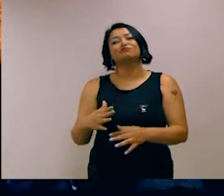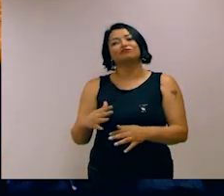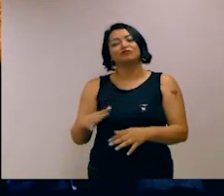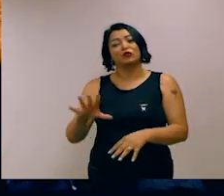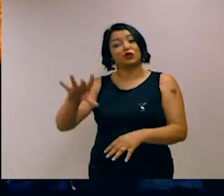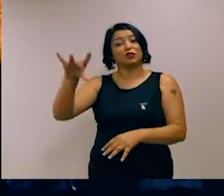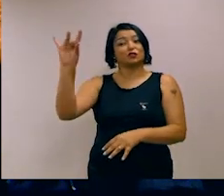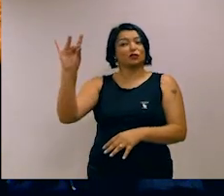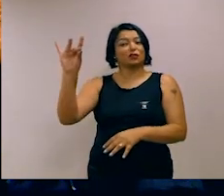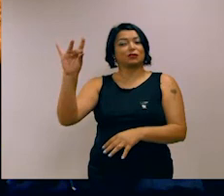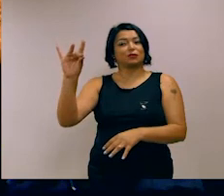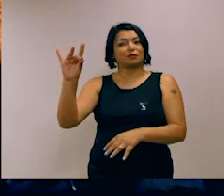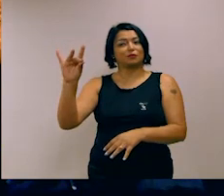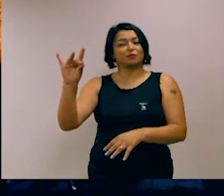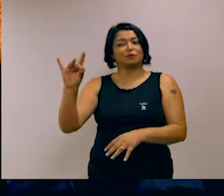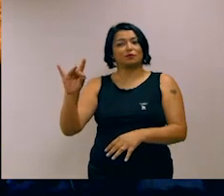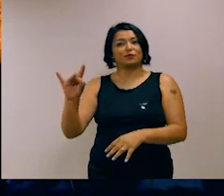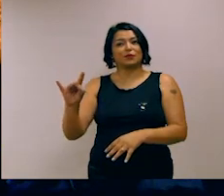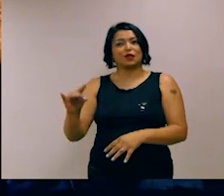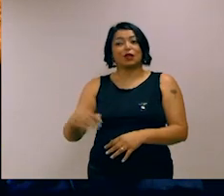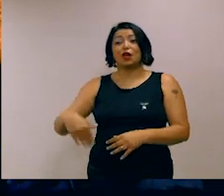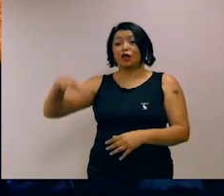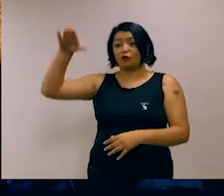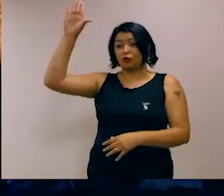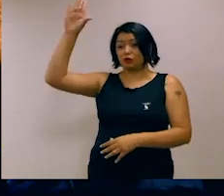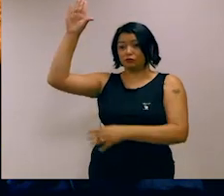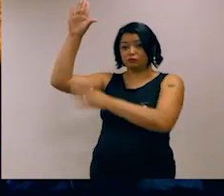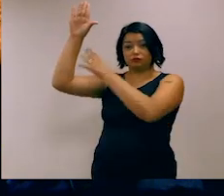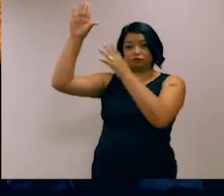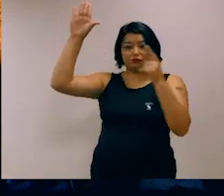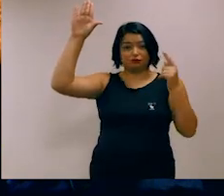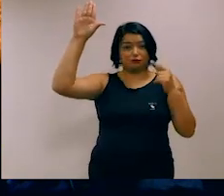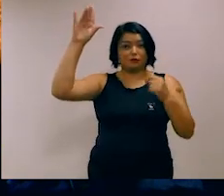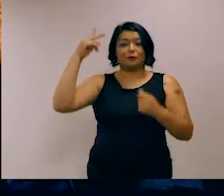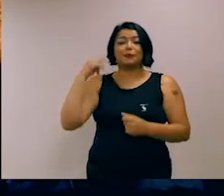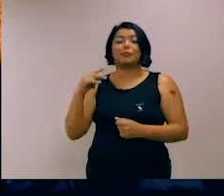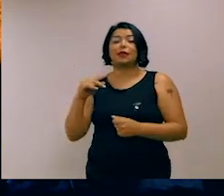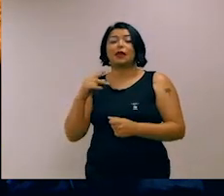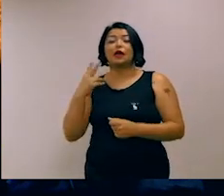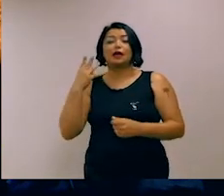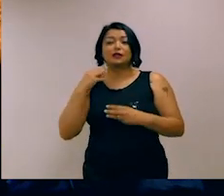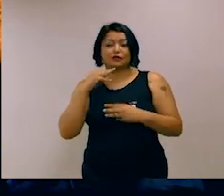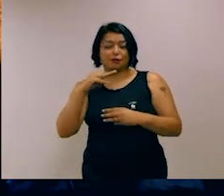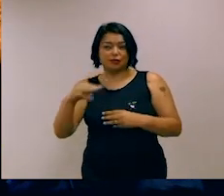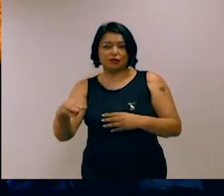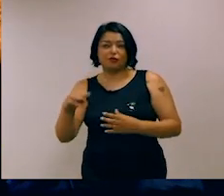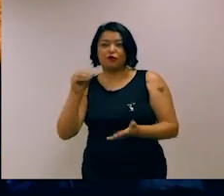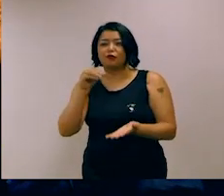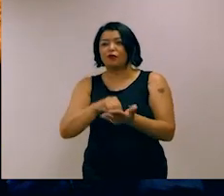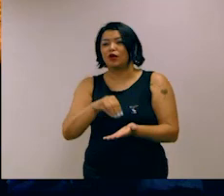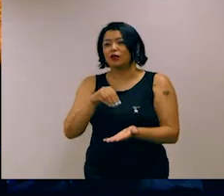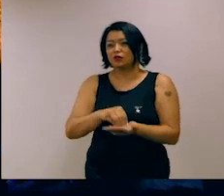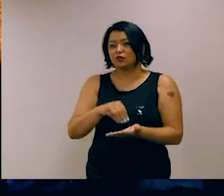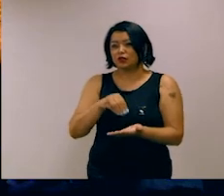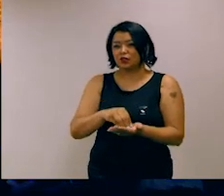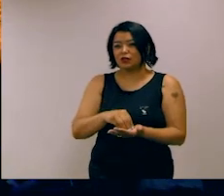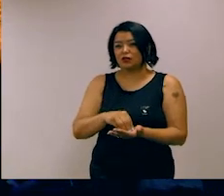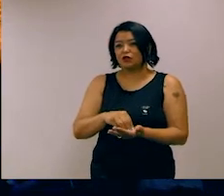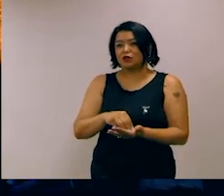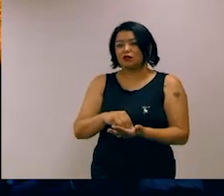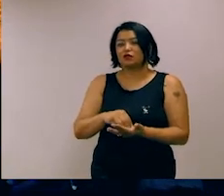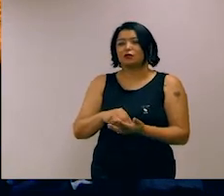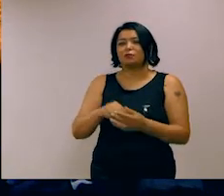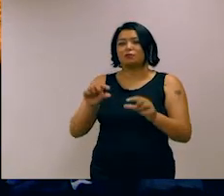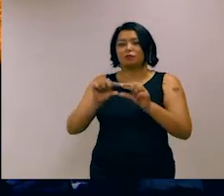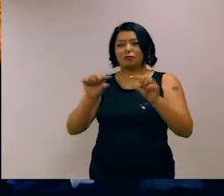that said that a no-show without canceling in advance delays treatment for patients who need medical aid. And I